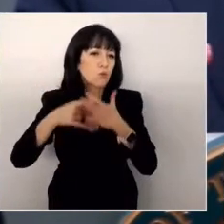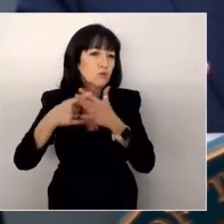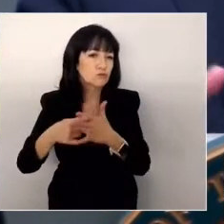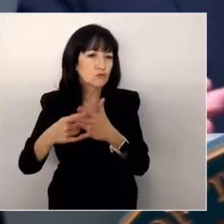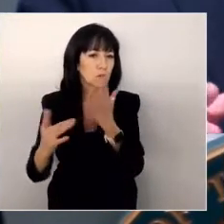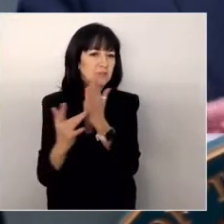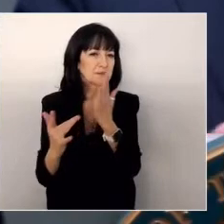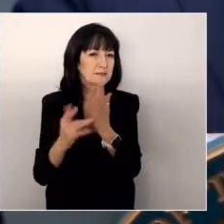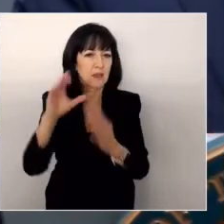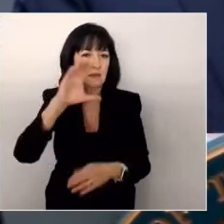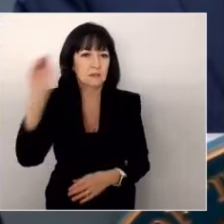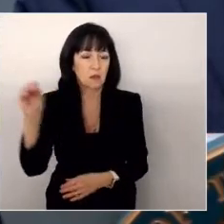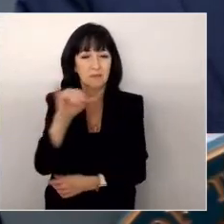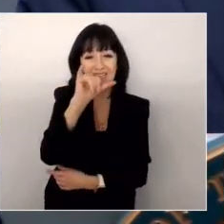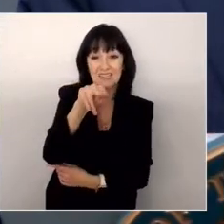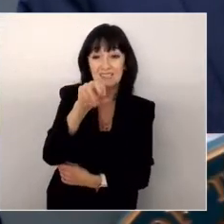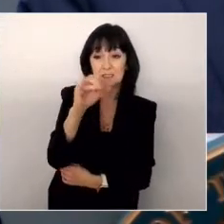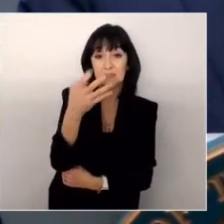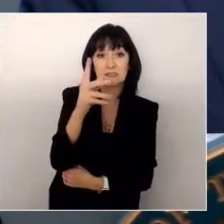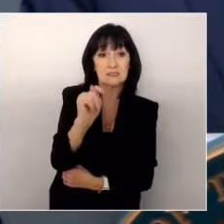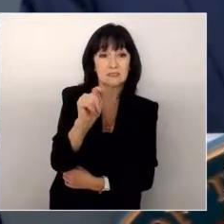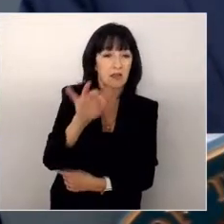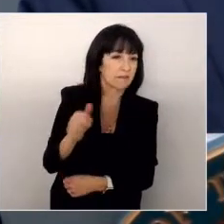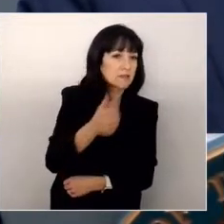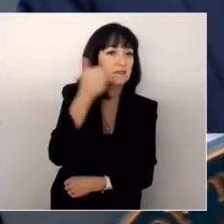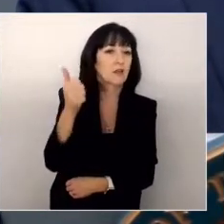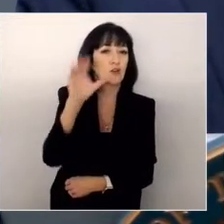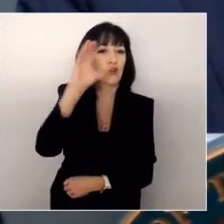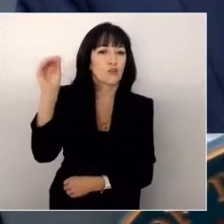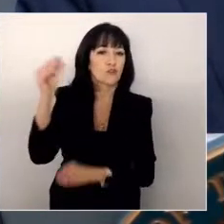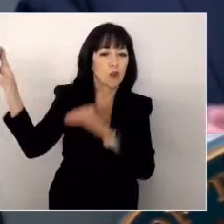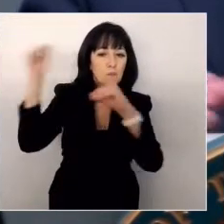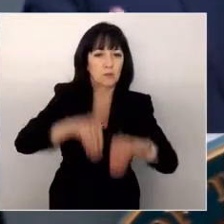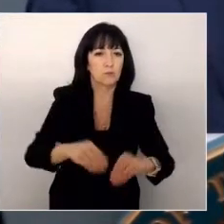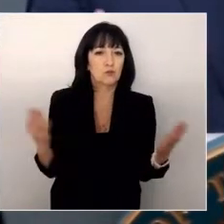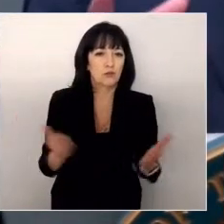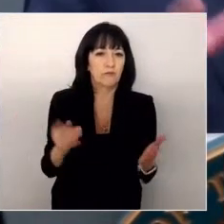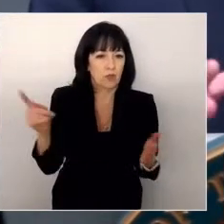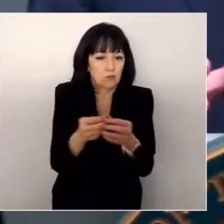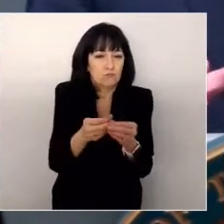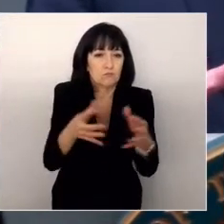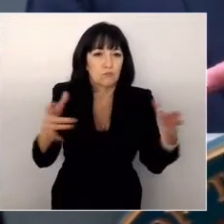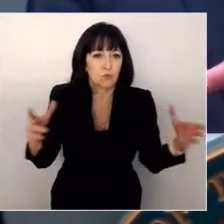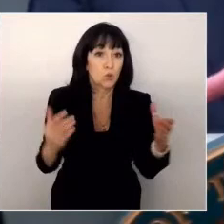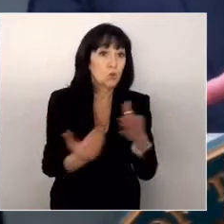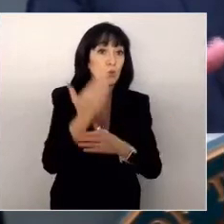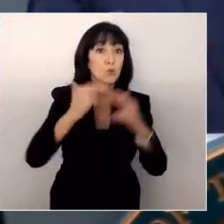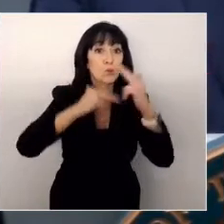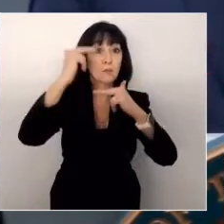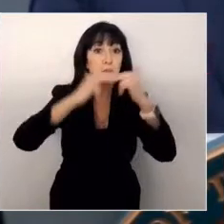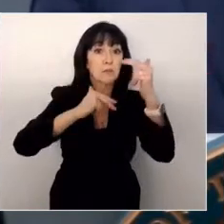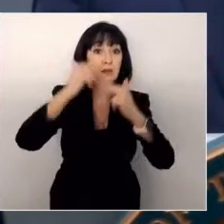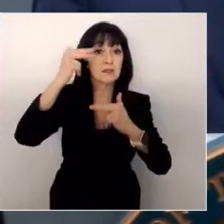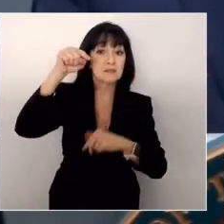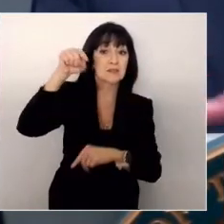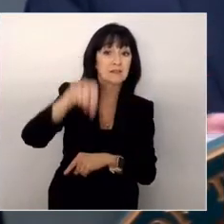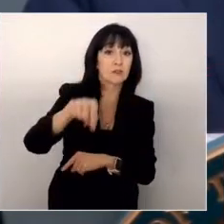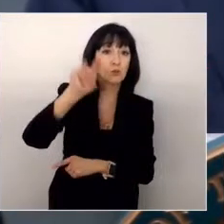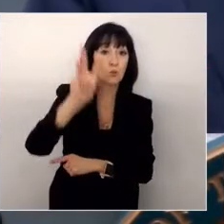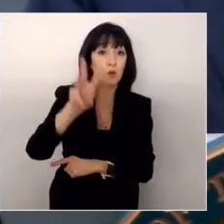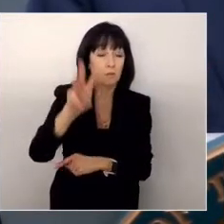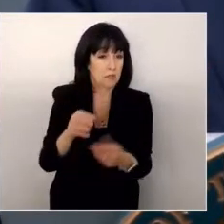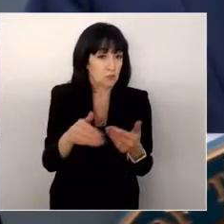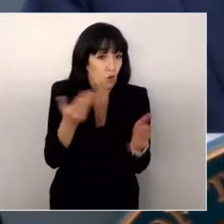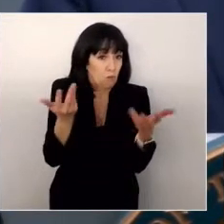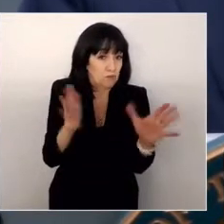is another growing company with roots in the Delaware innovation space. Their new building in Wilmington, which is almost complete,